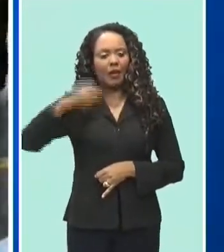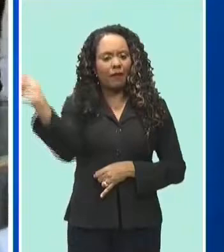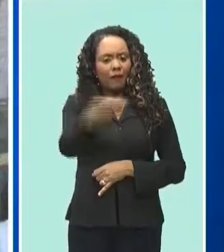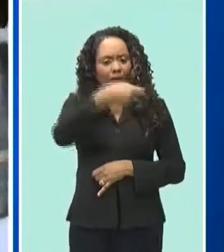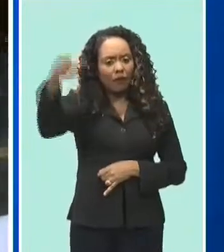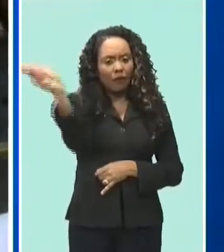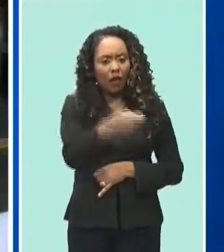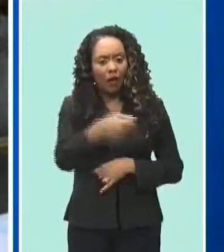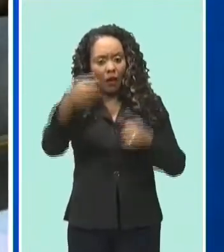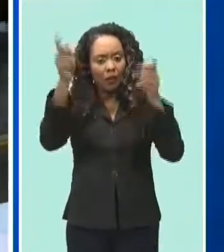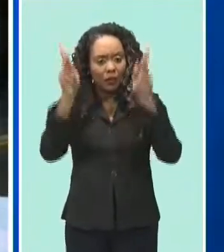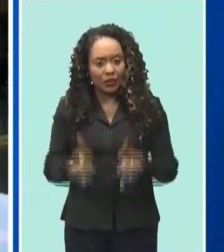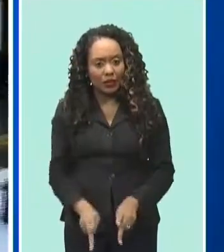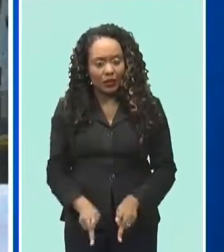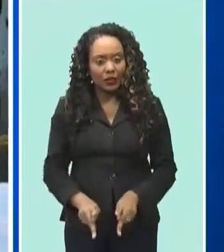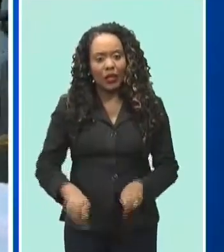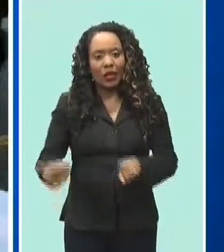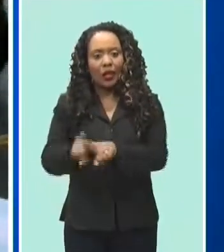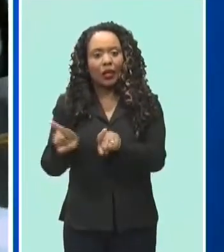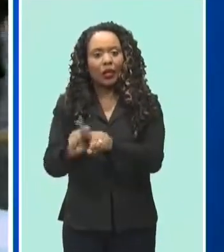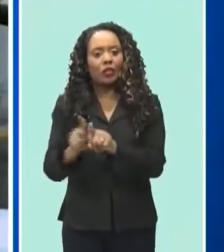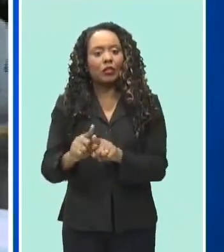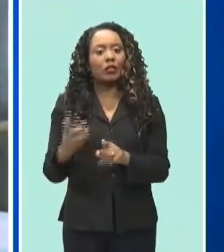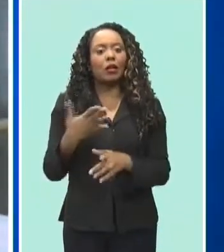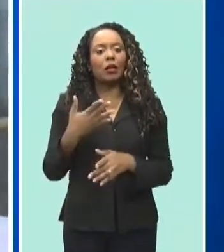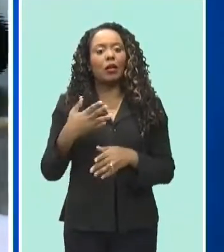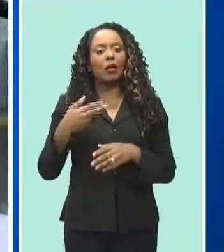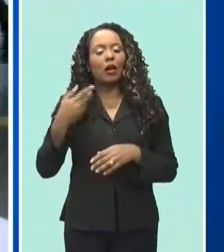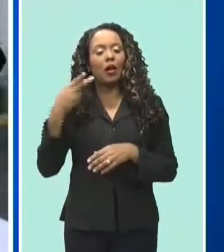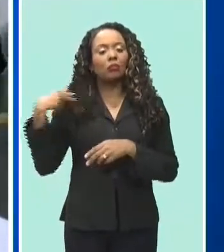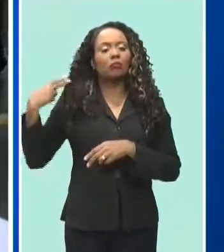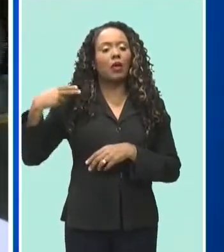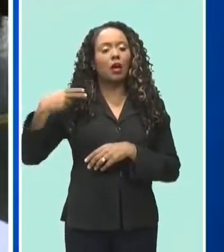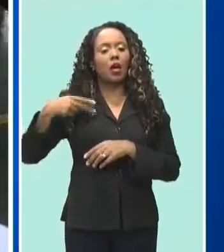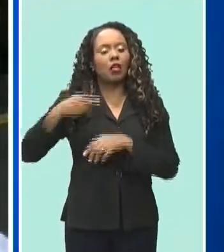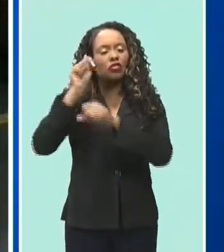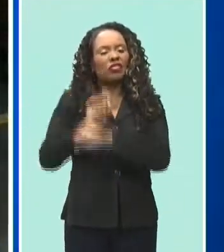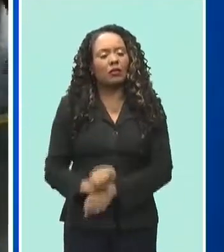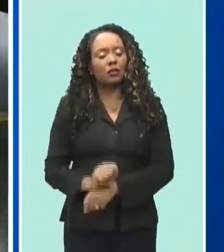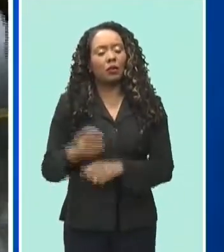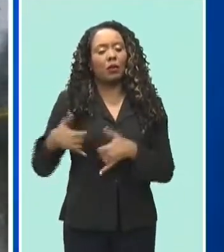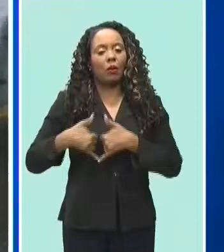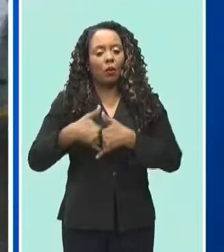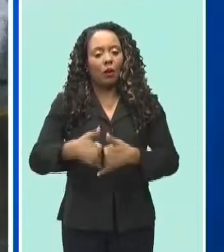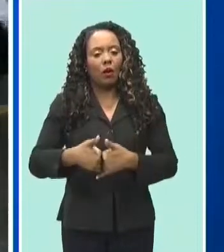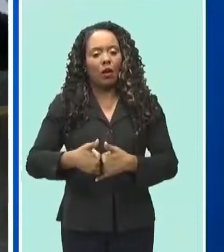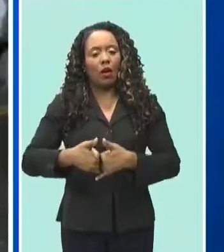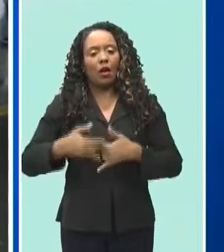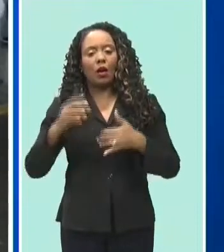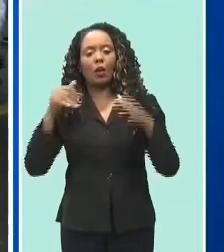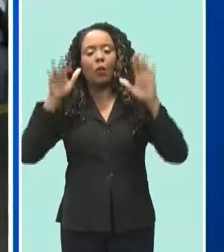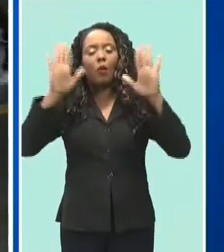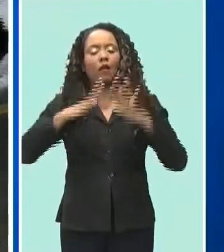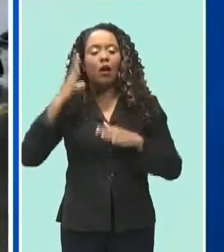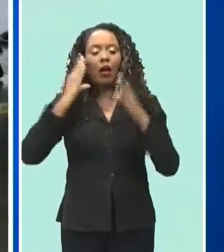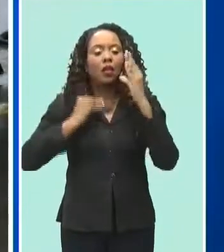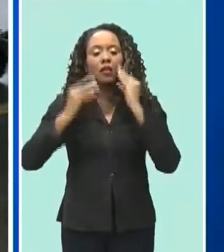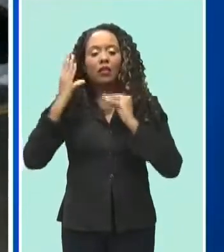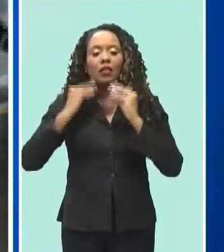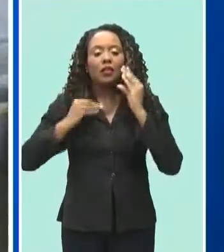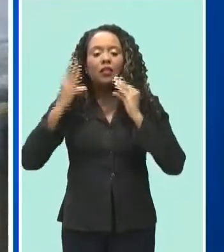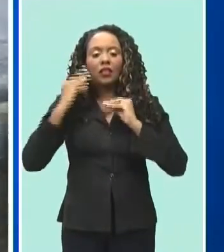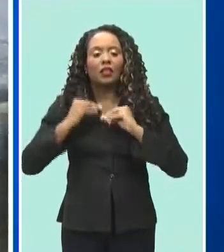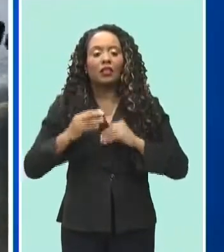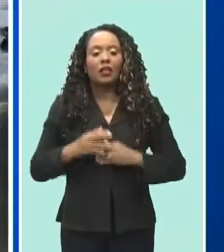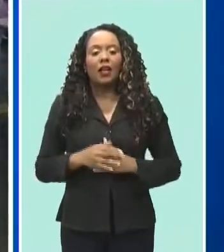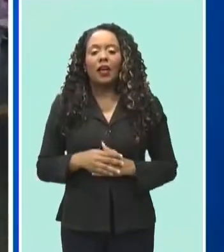as well as the historical and traditional awards. Small says the experience has been overwhelming and refreshing. At